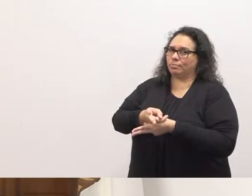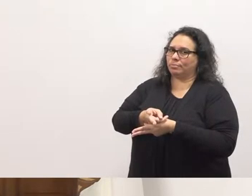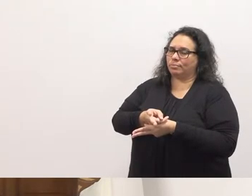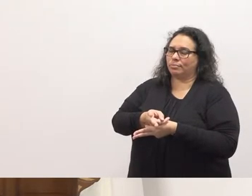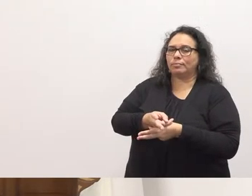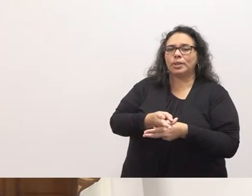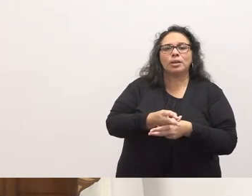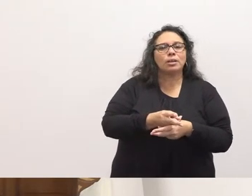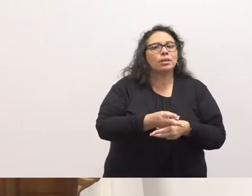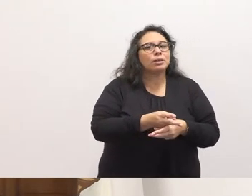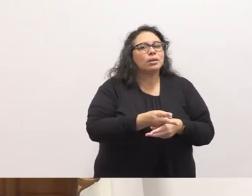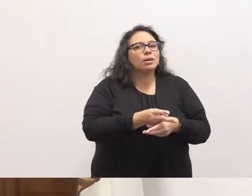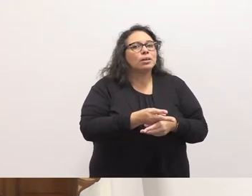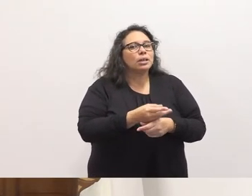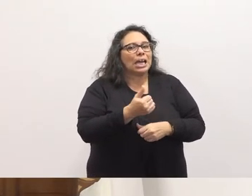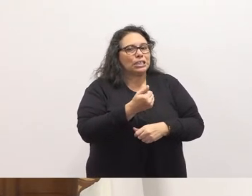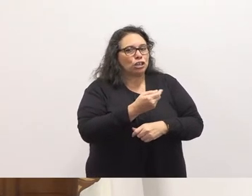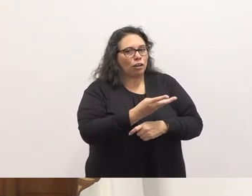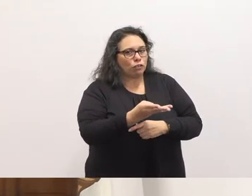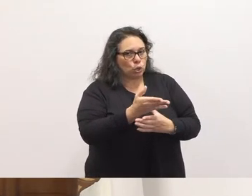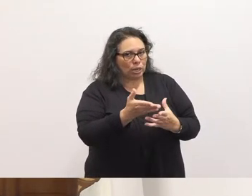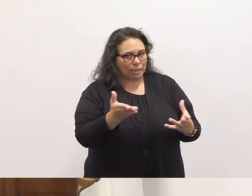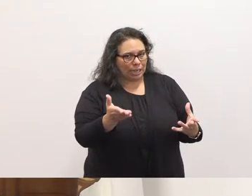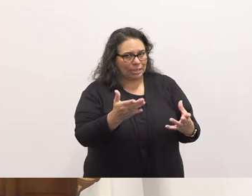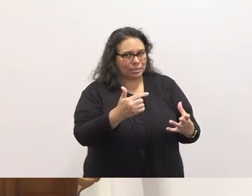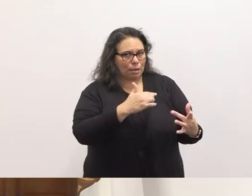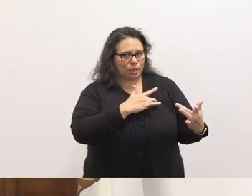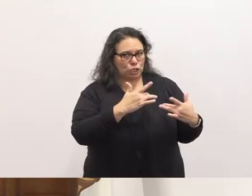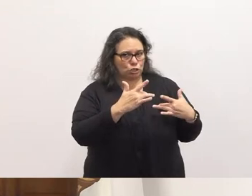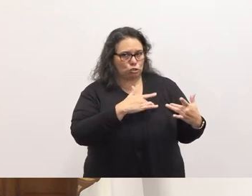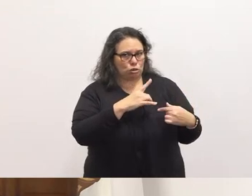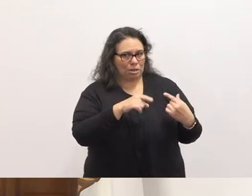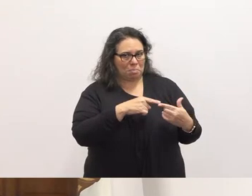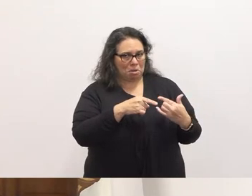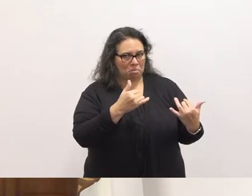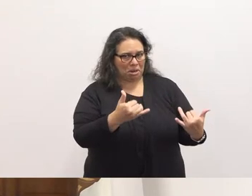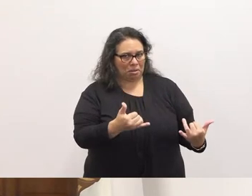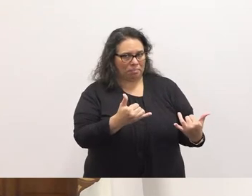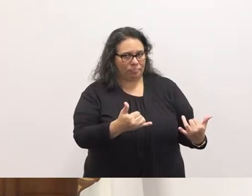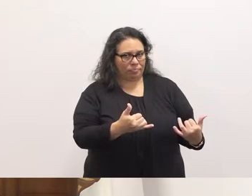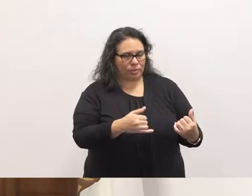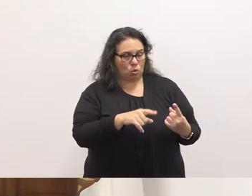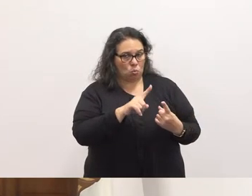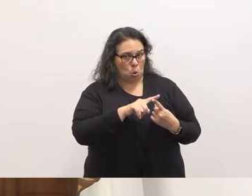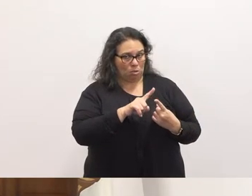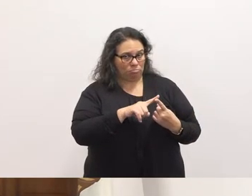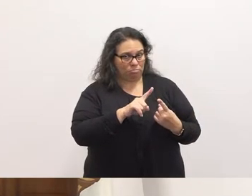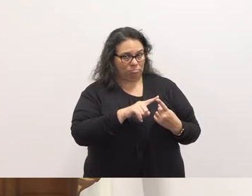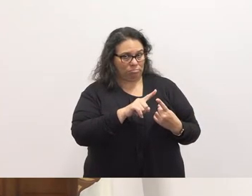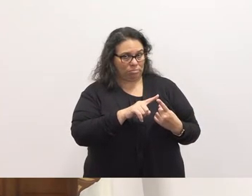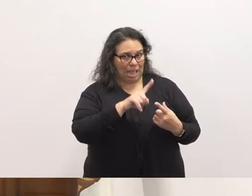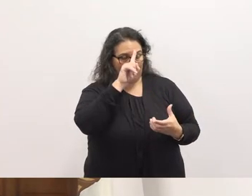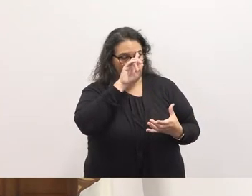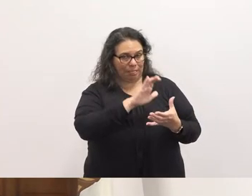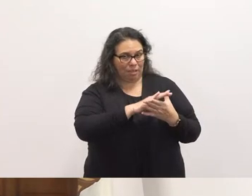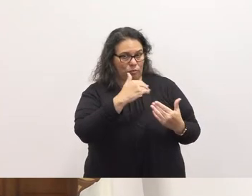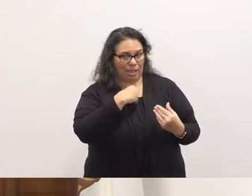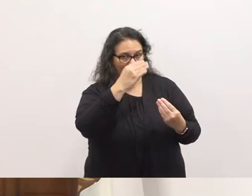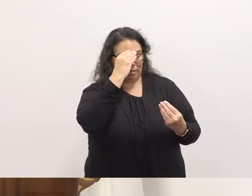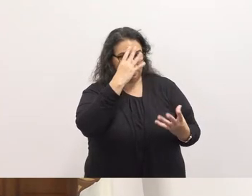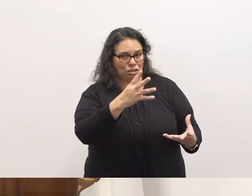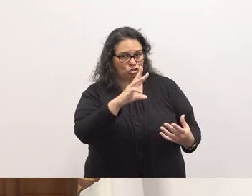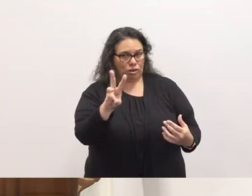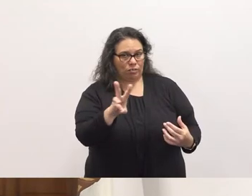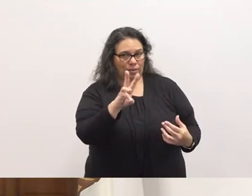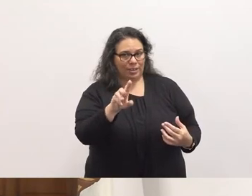There are a couple of things that I'm concerned about right now. One, I believe we had the information on Wednesday,